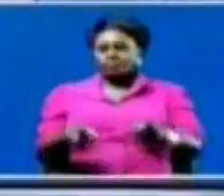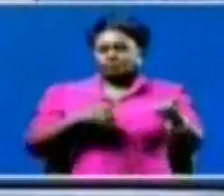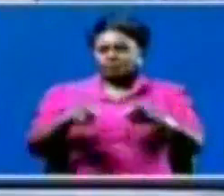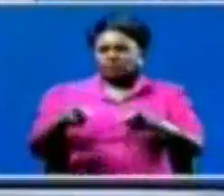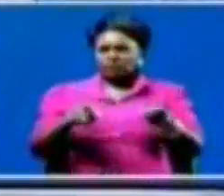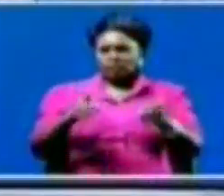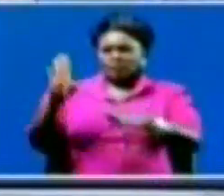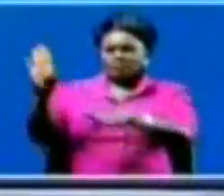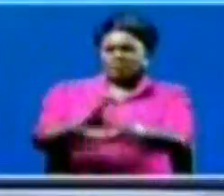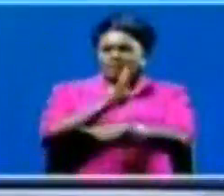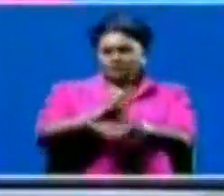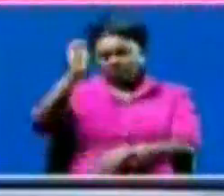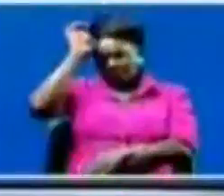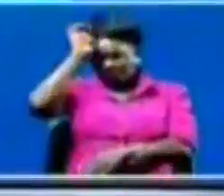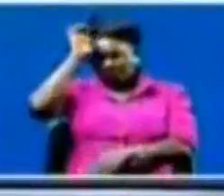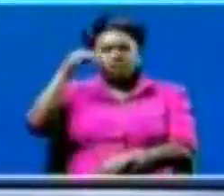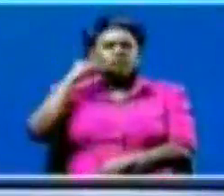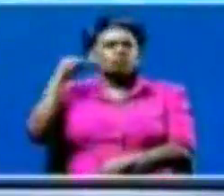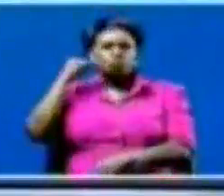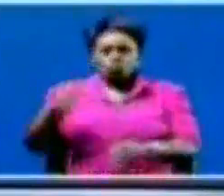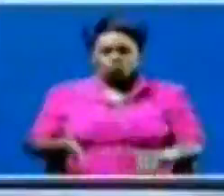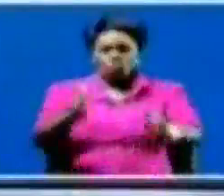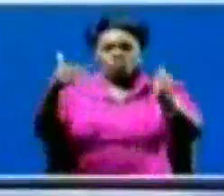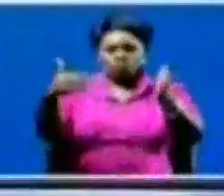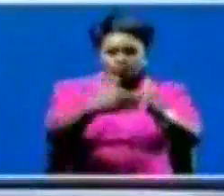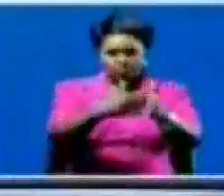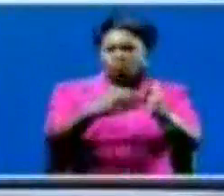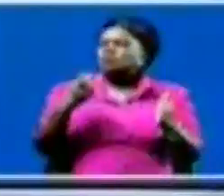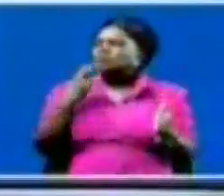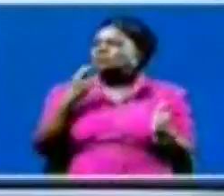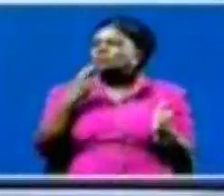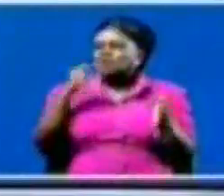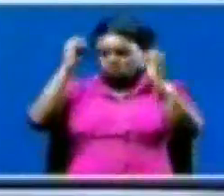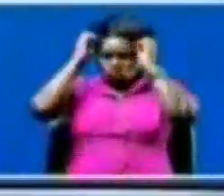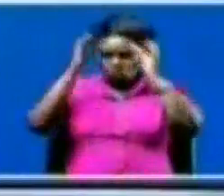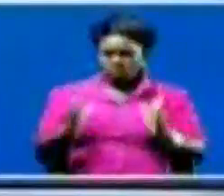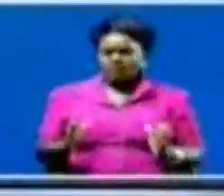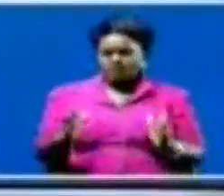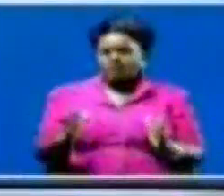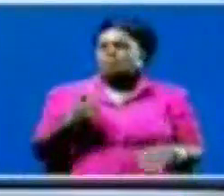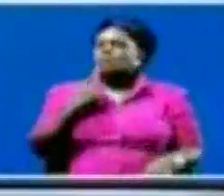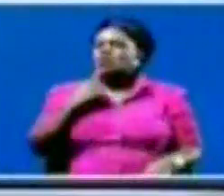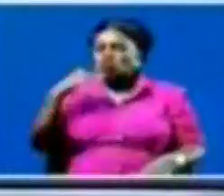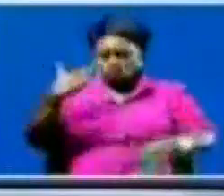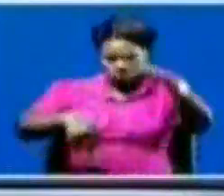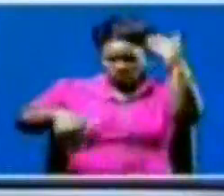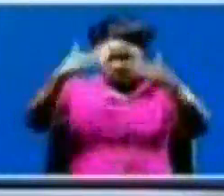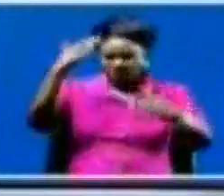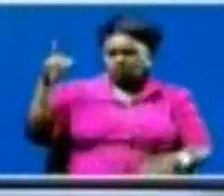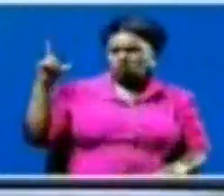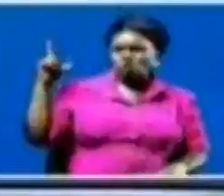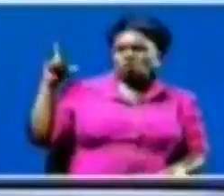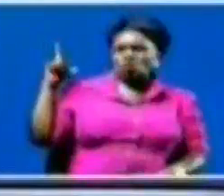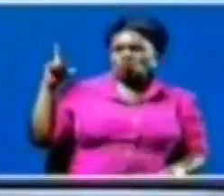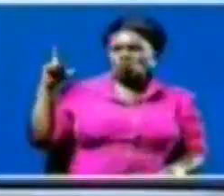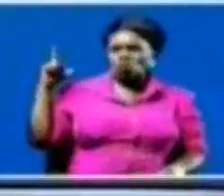Along the busy Eldoret Nakuru Highway was paralyzed for the better part of Tuesday as students of Moi University's School of Law Annex Campus in the